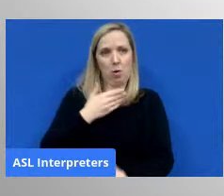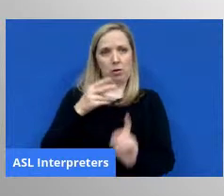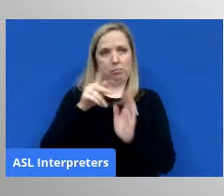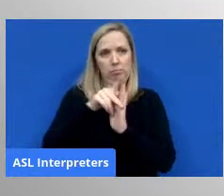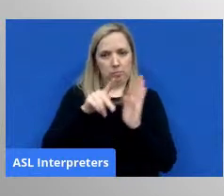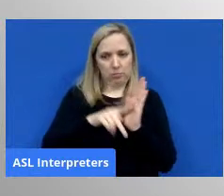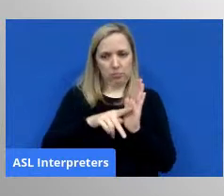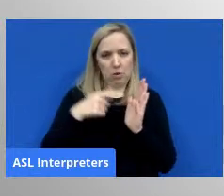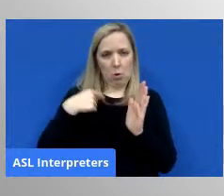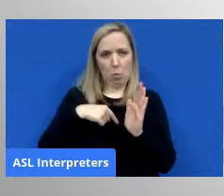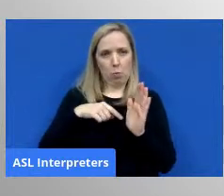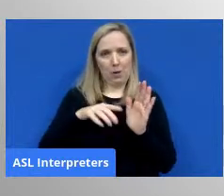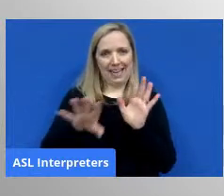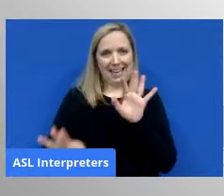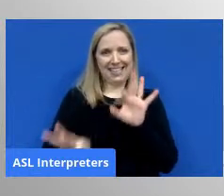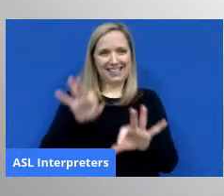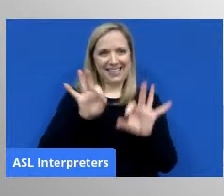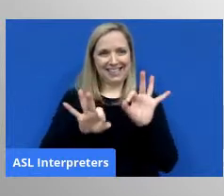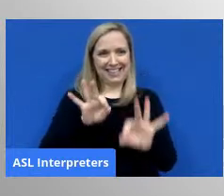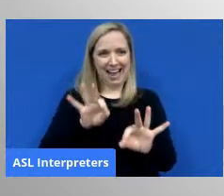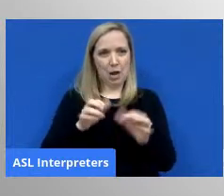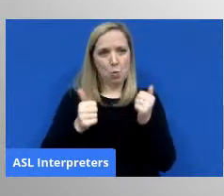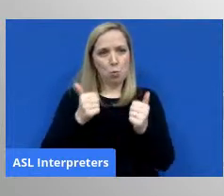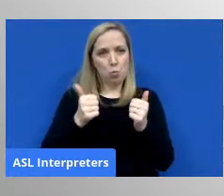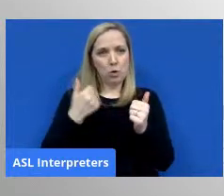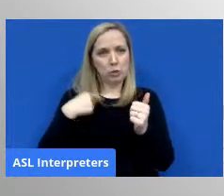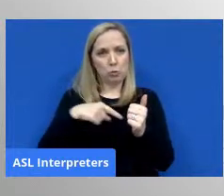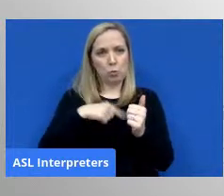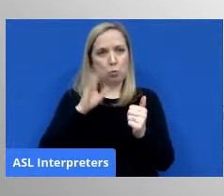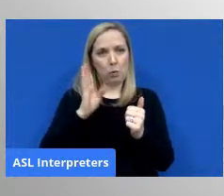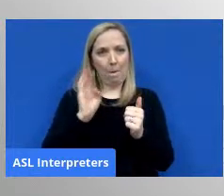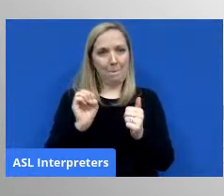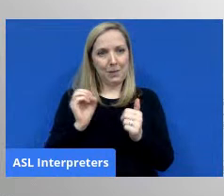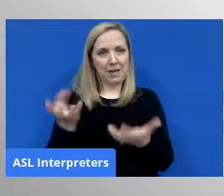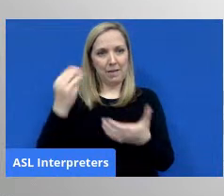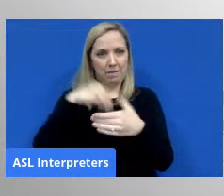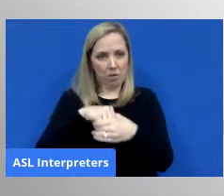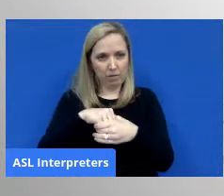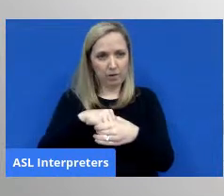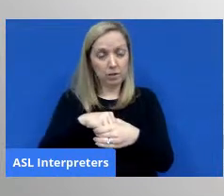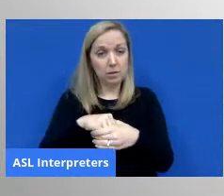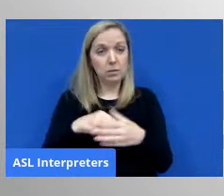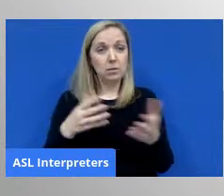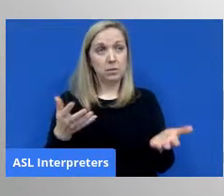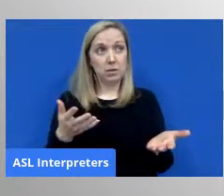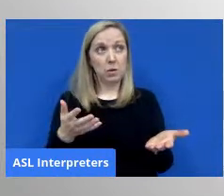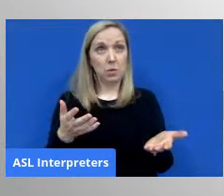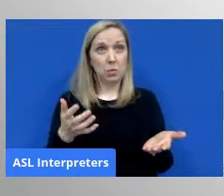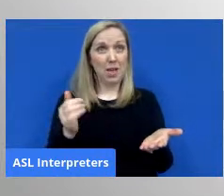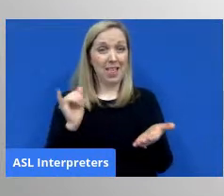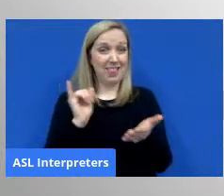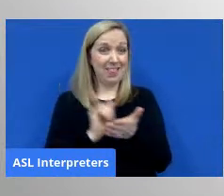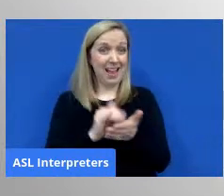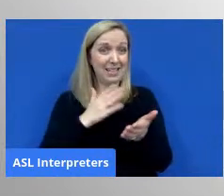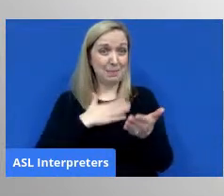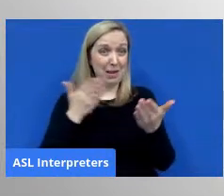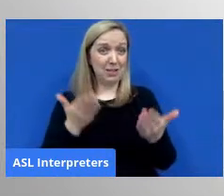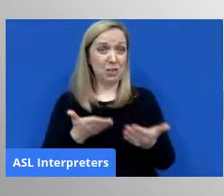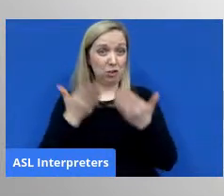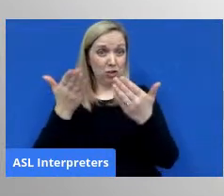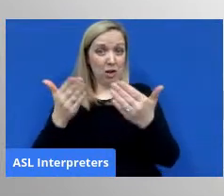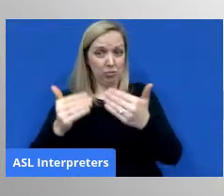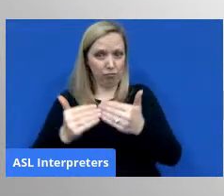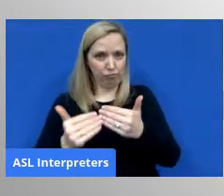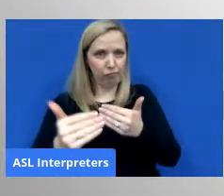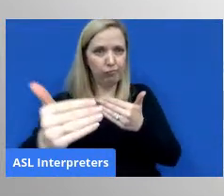which committees we're going to be a part of. And so that would be my suggestion, because I don't want